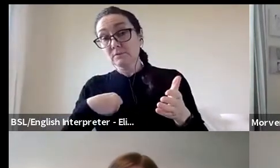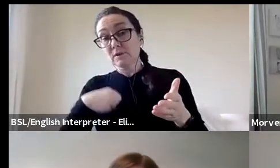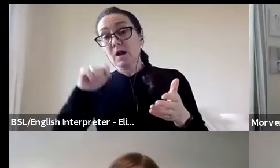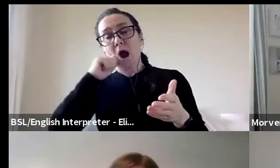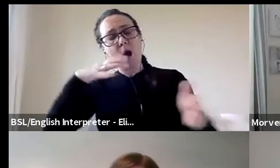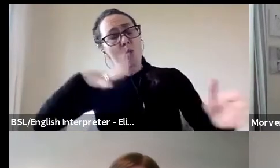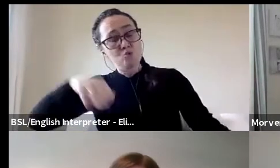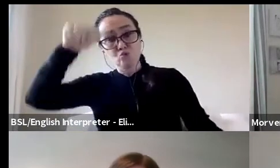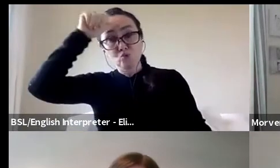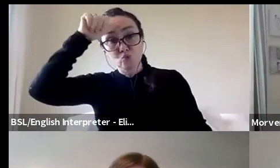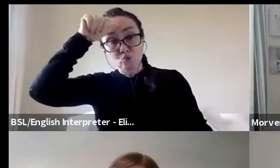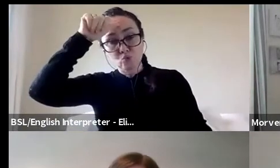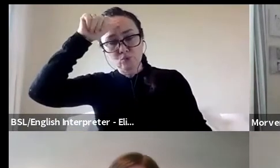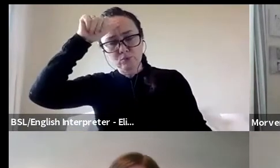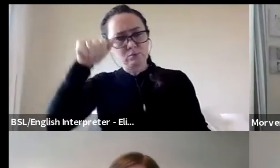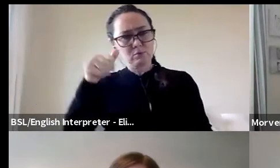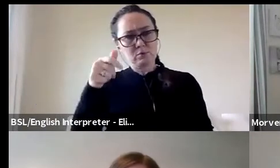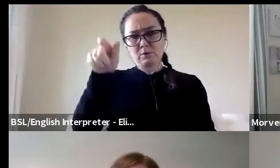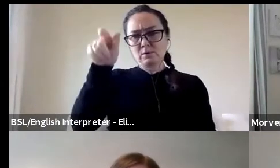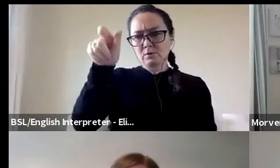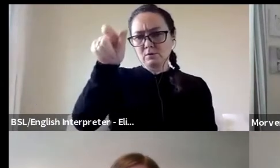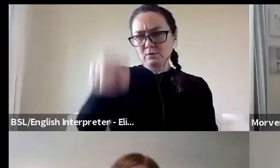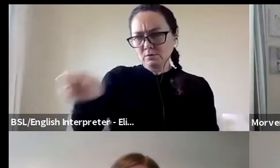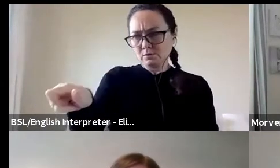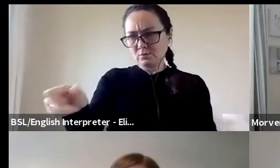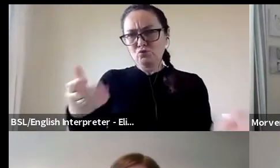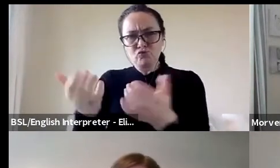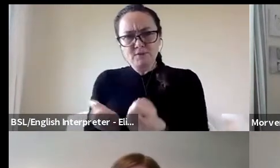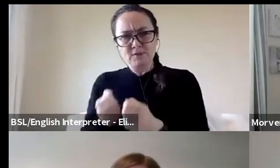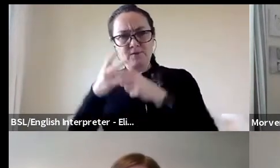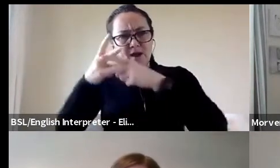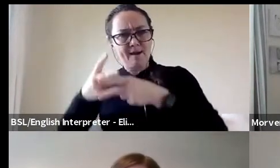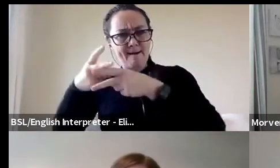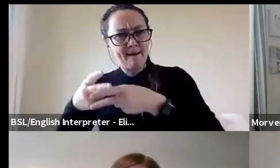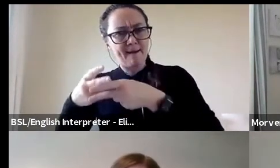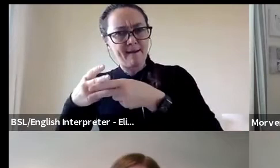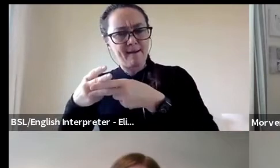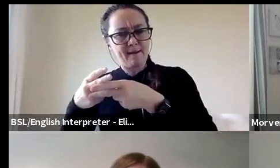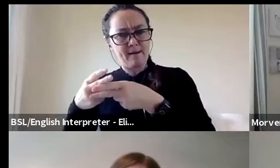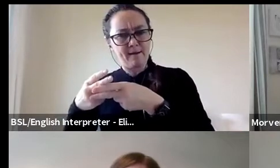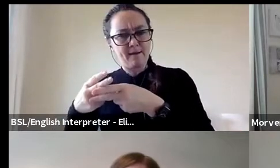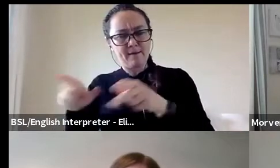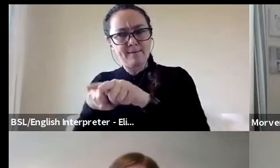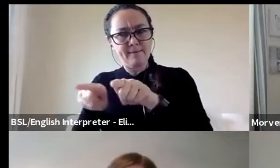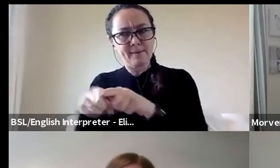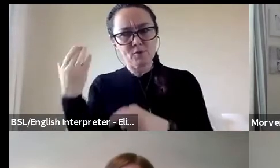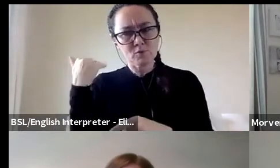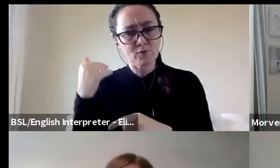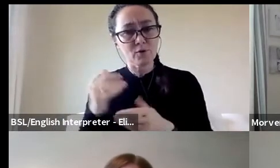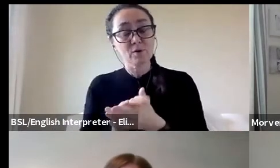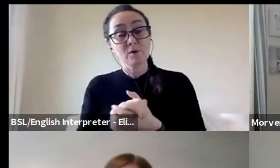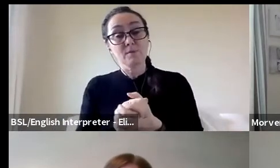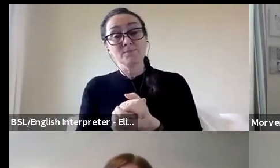are people not getting their care packages put back in, and make sure that happens for individuals? Because often we can talk